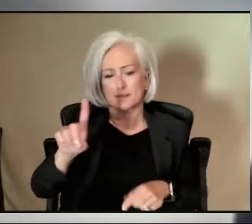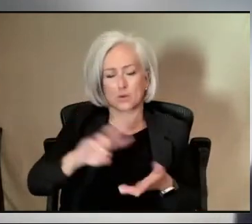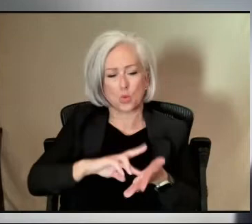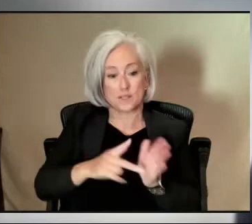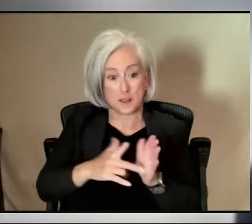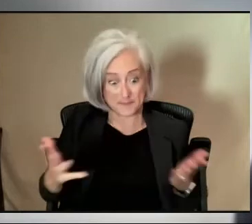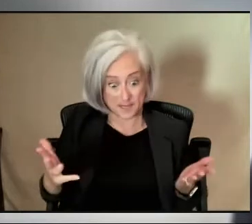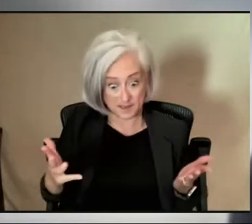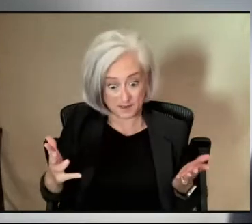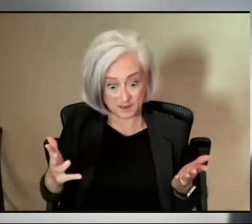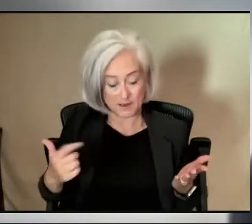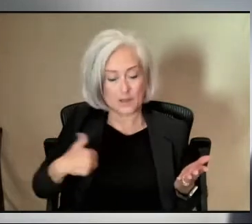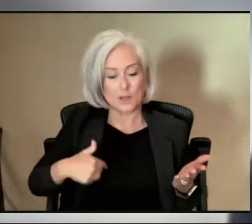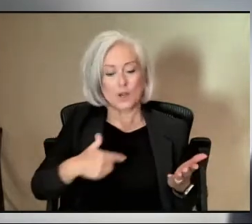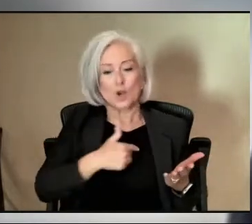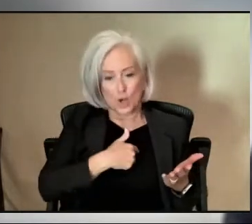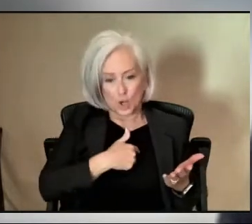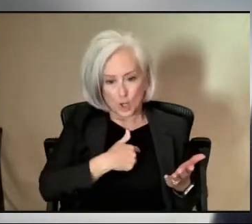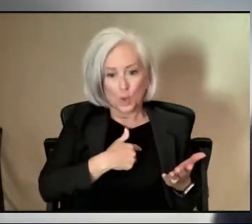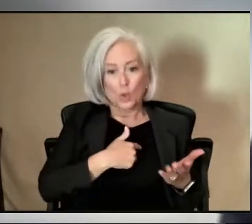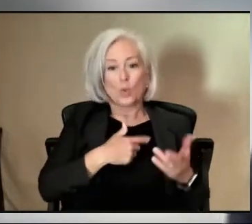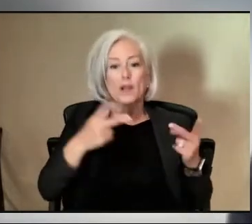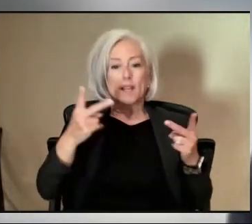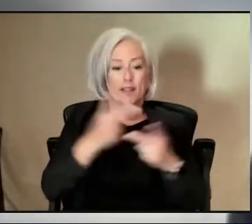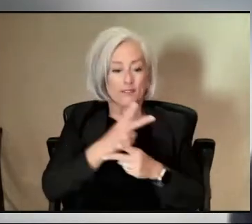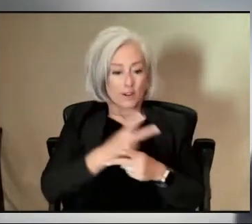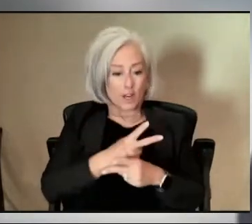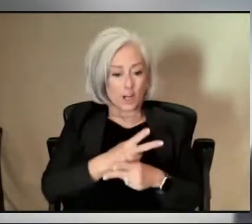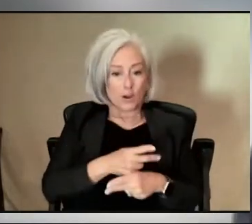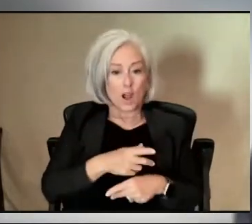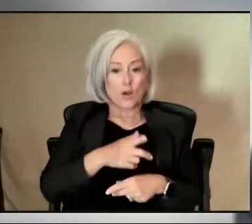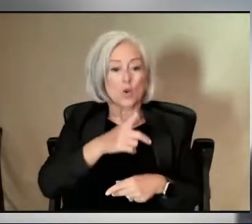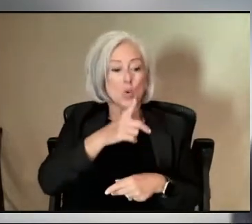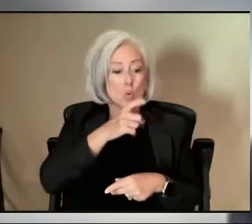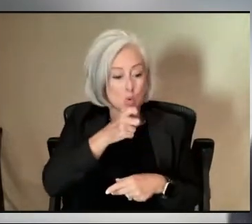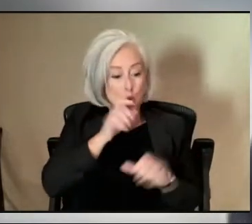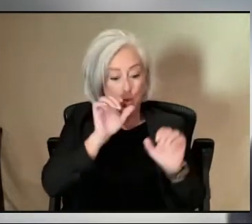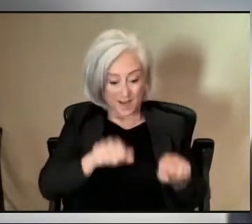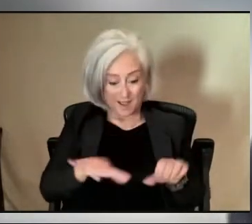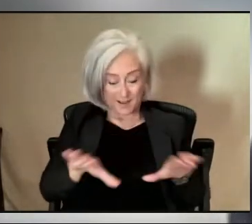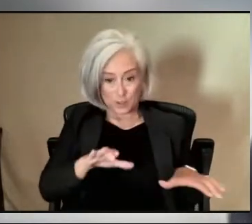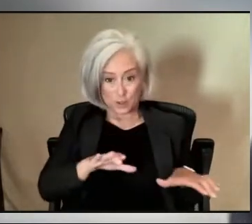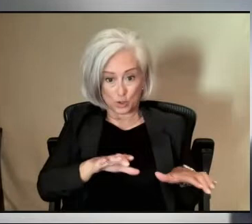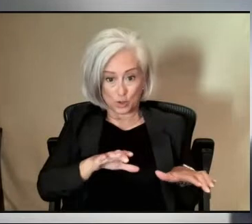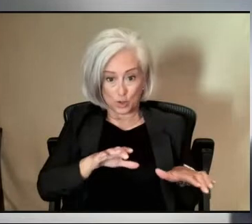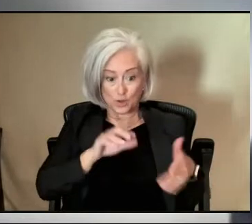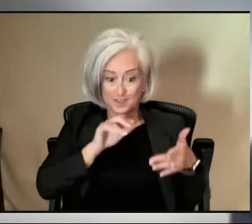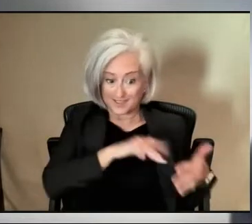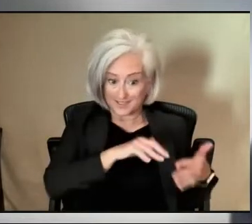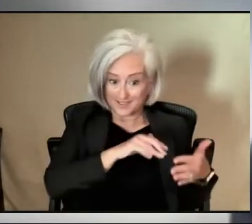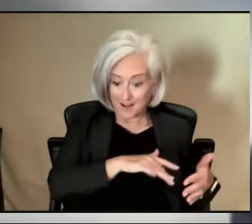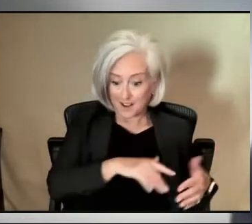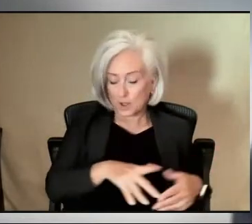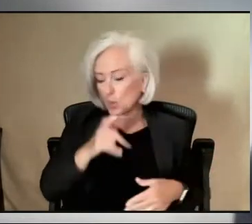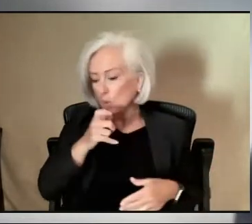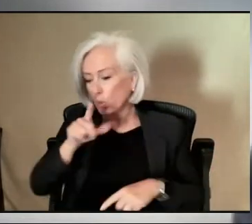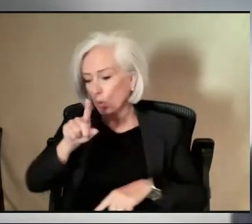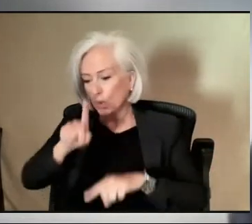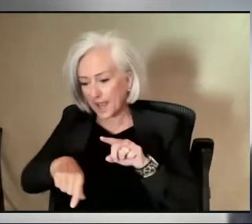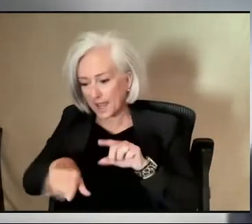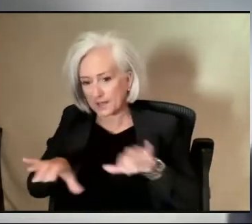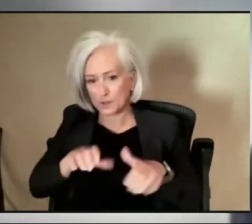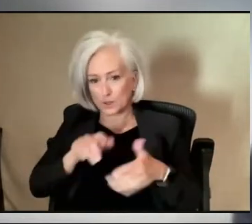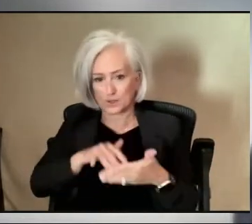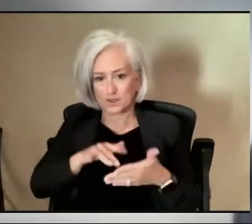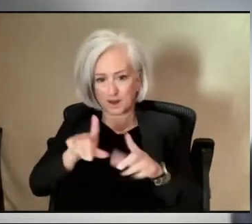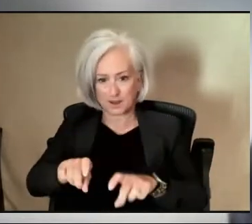establish who and who cannot enter the trial, for example, as Dr. Harrison was mentioning with the adult trials, we